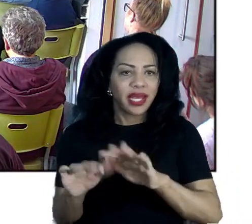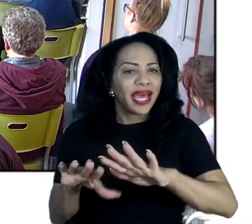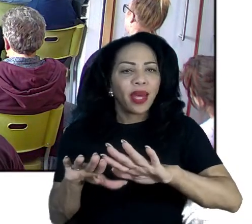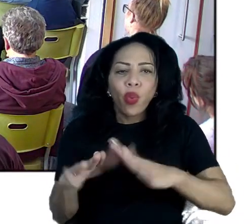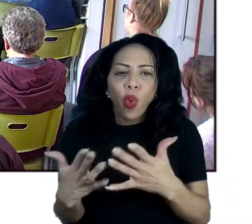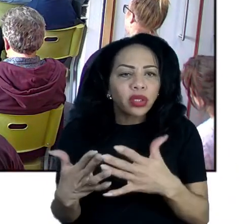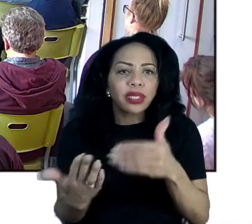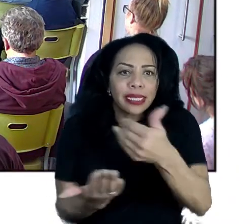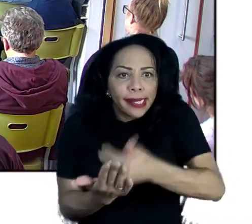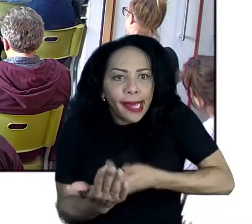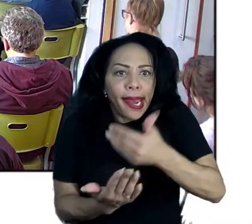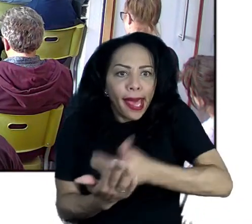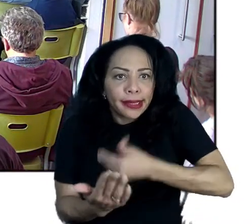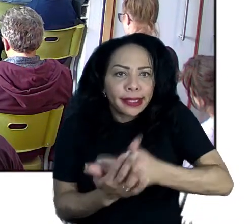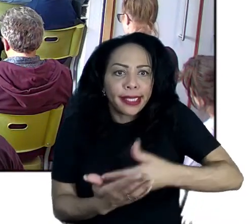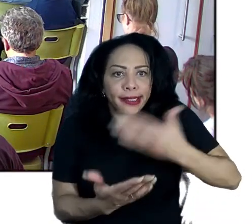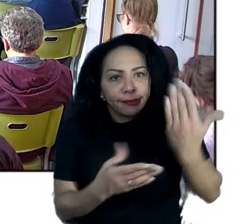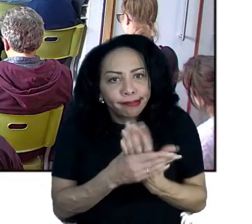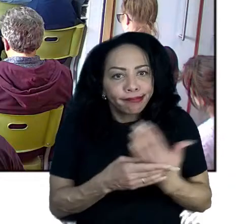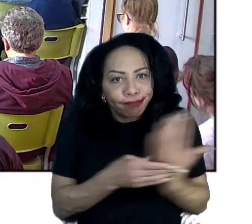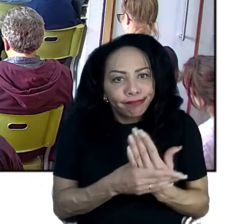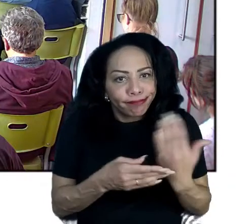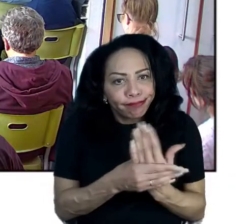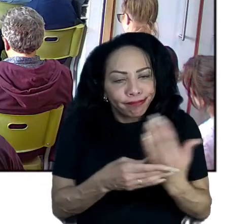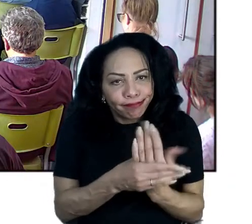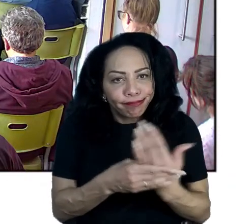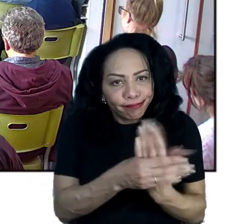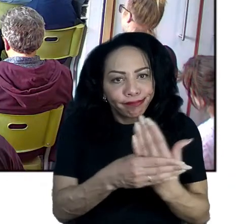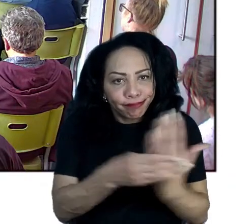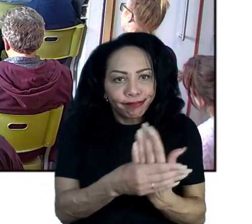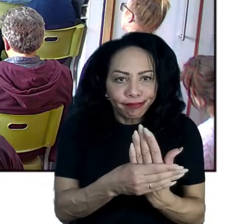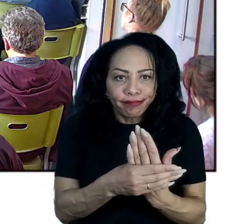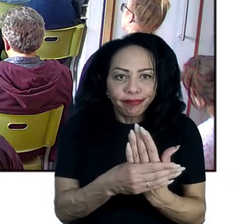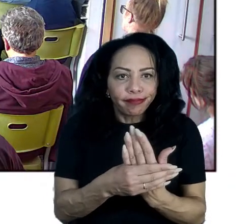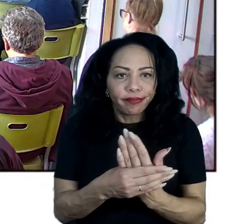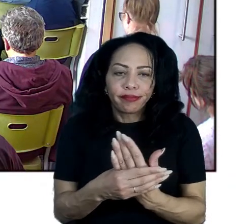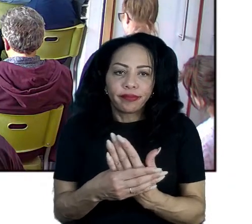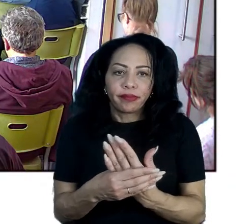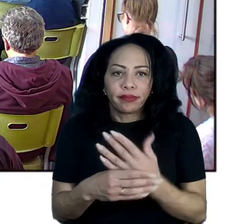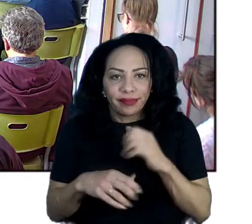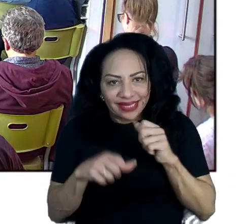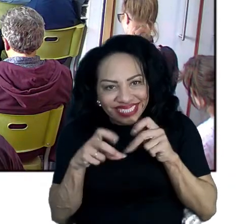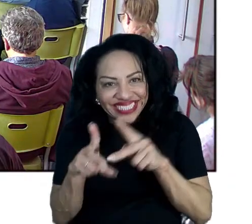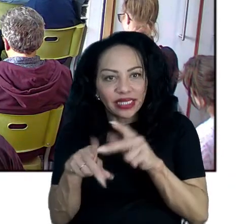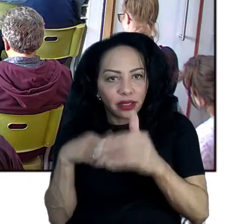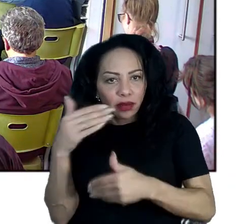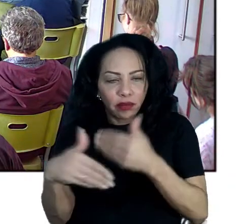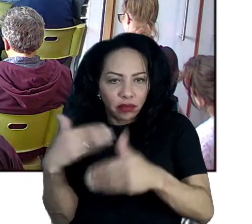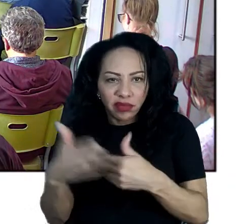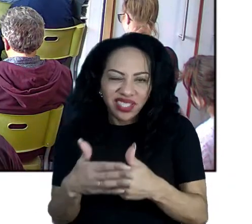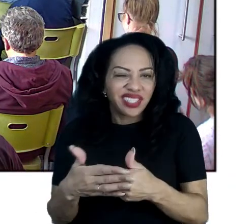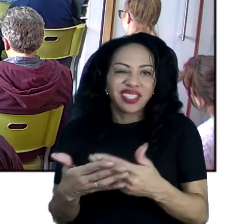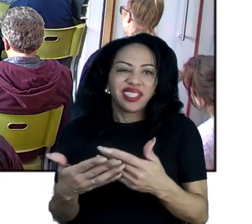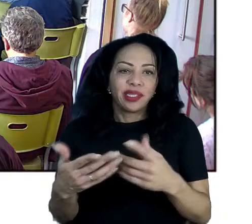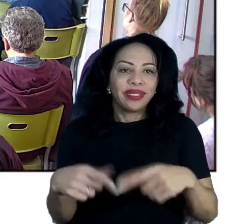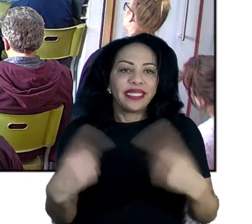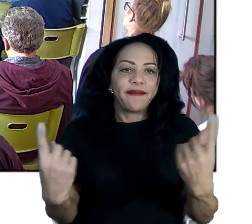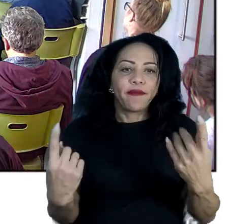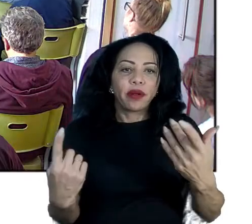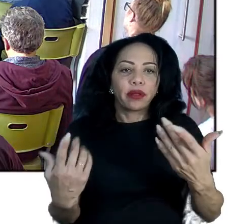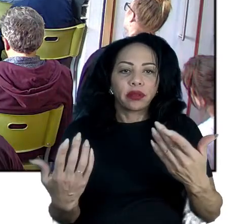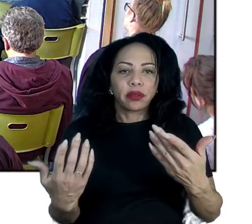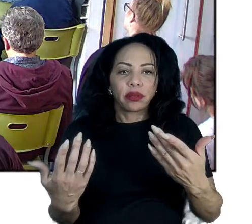as the archives or the material from other departments. So exhibitions, live, bookshop,